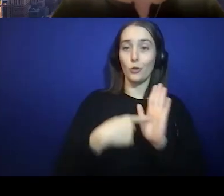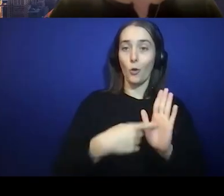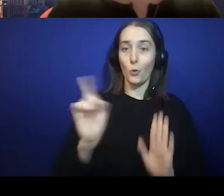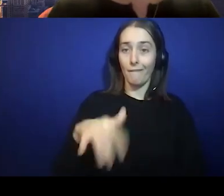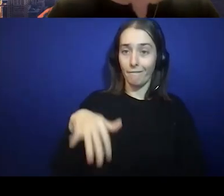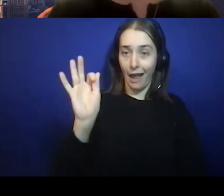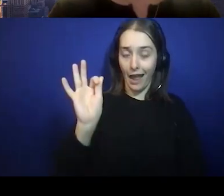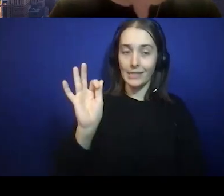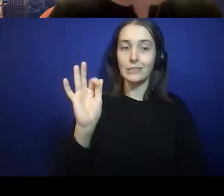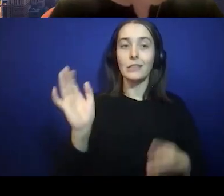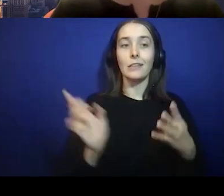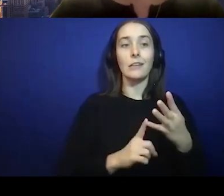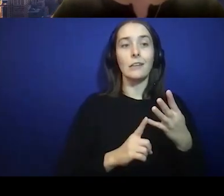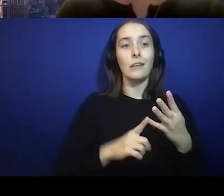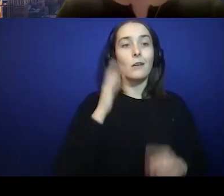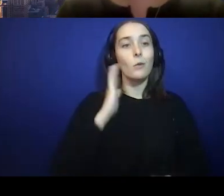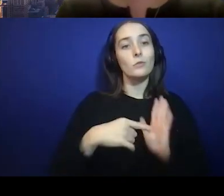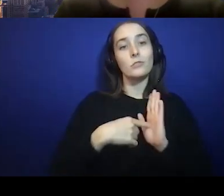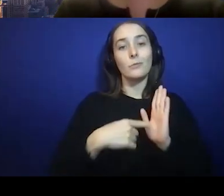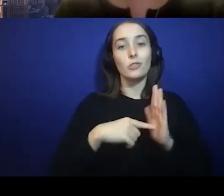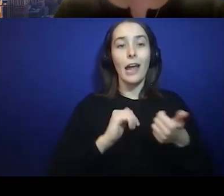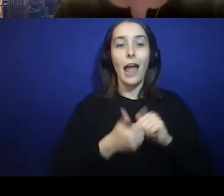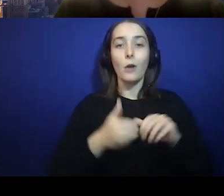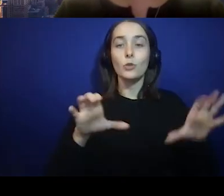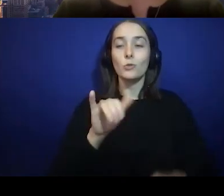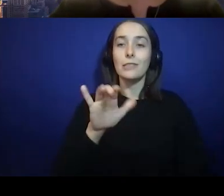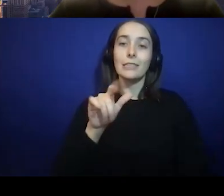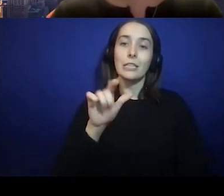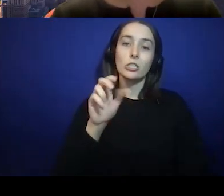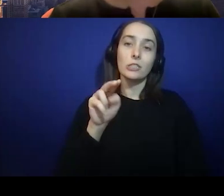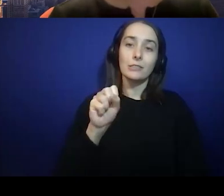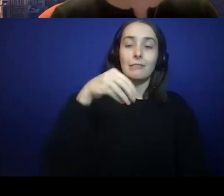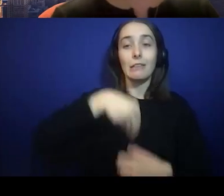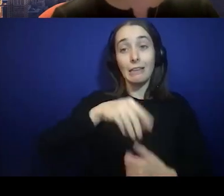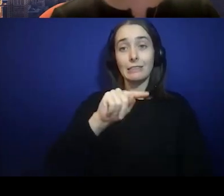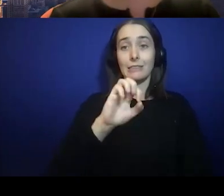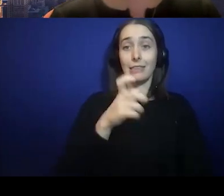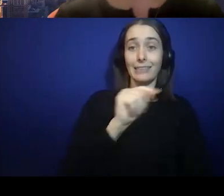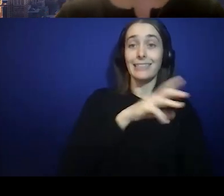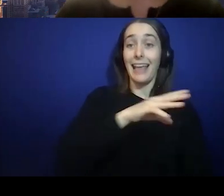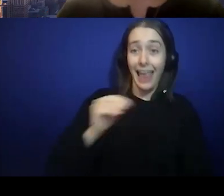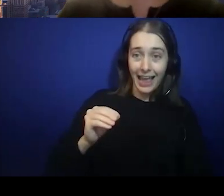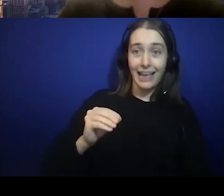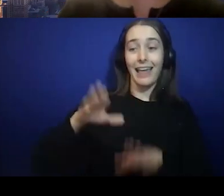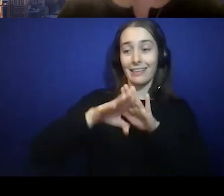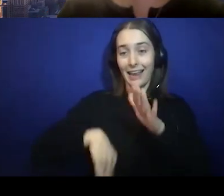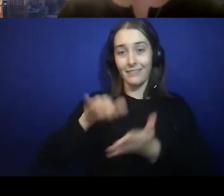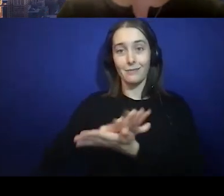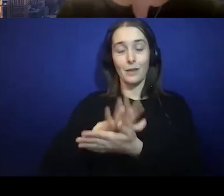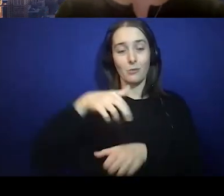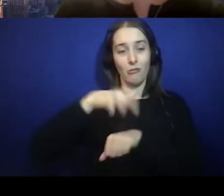And we will demonstrate how to do citations in both your text and on the reference list at the end of your paper.